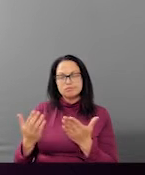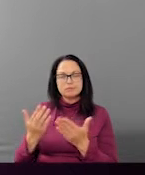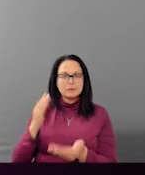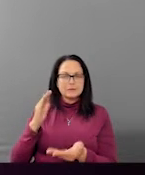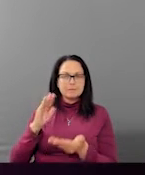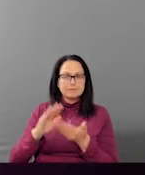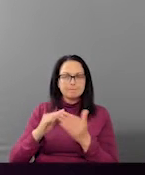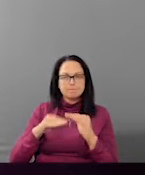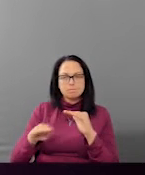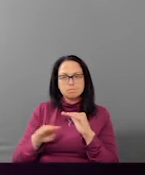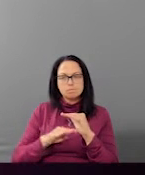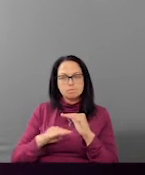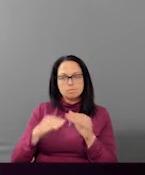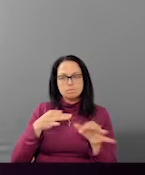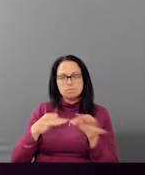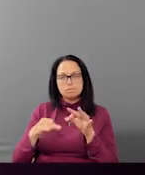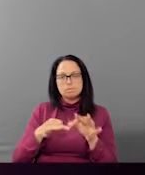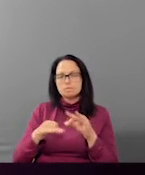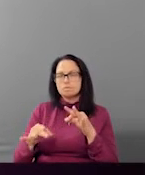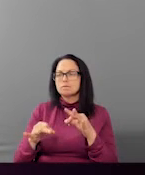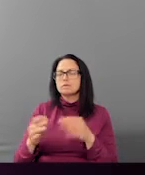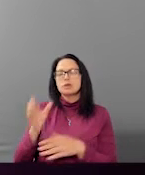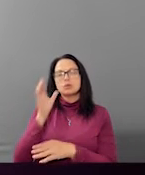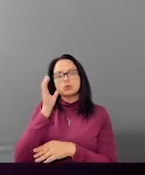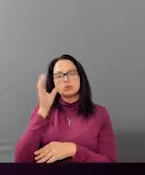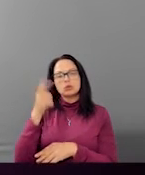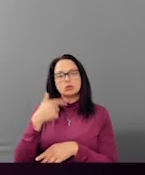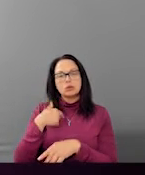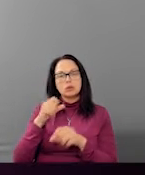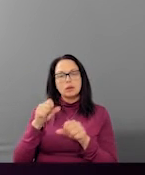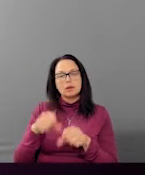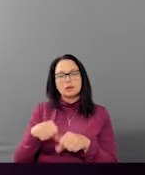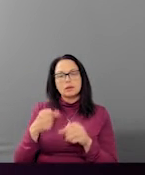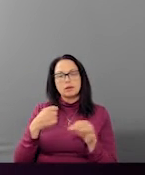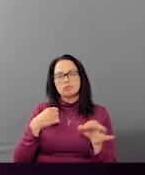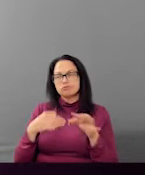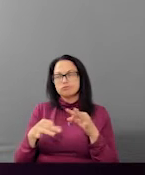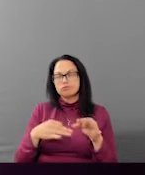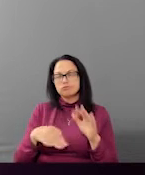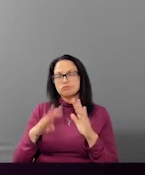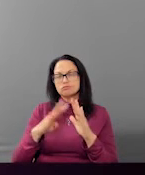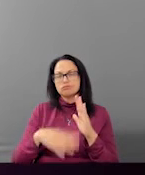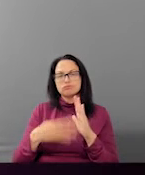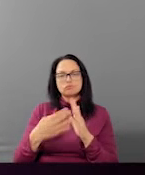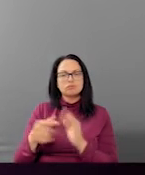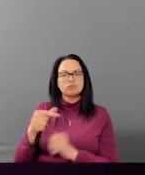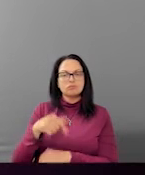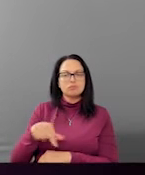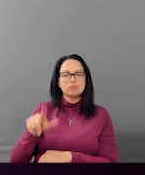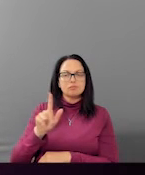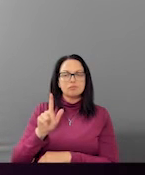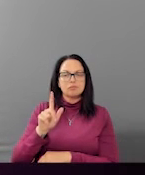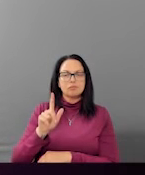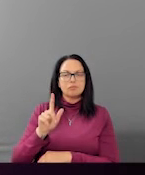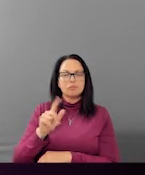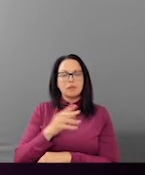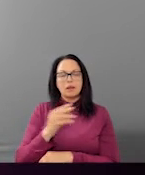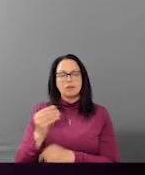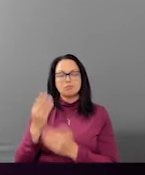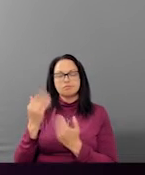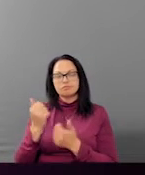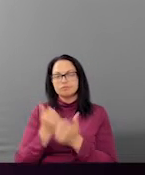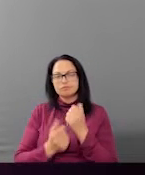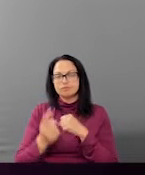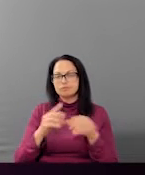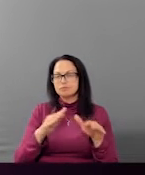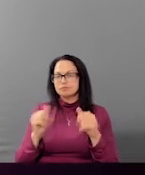down, and really explain kind of the core concepts so that I can get to the GraphQL part and really set the stage so that everyone leaves here understanding